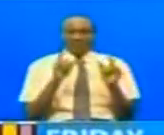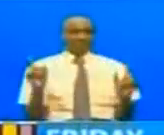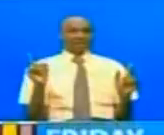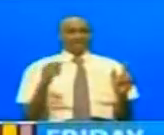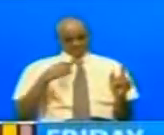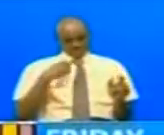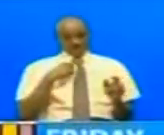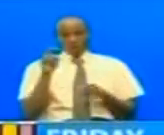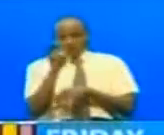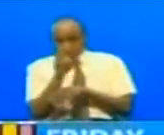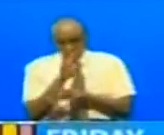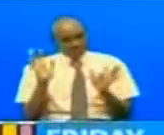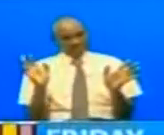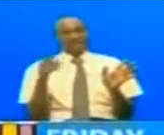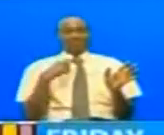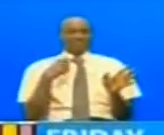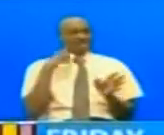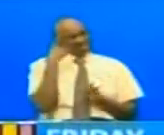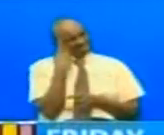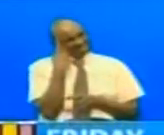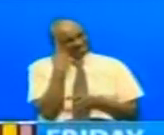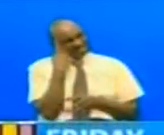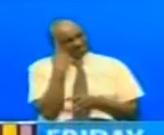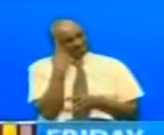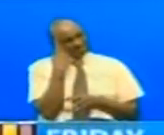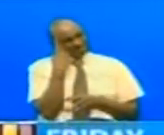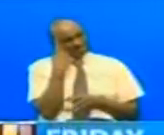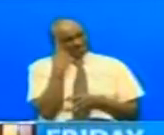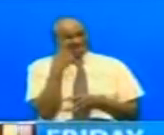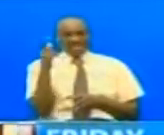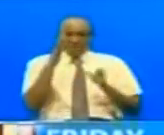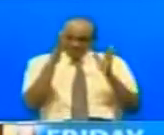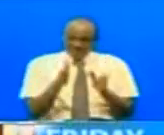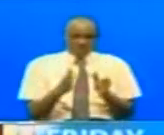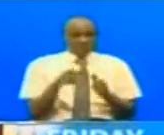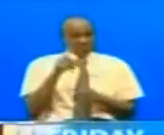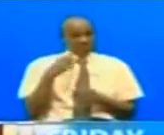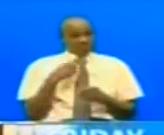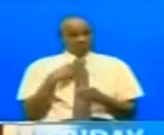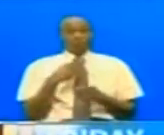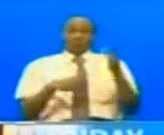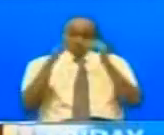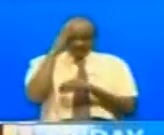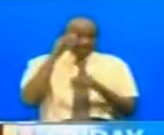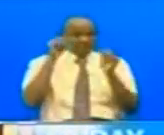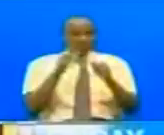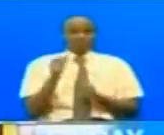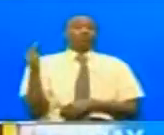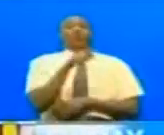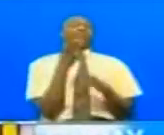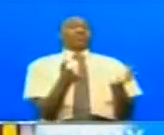You are like the watchdog. Mm-hmm. So I don't think it's, any youth person who has come out of university is supposed to